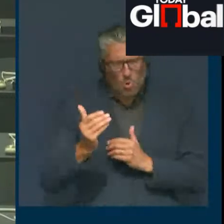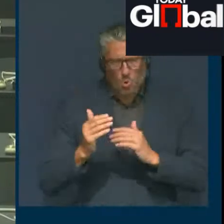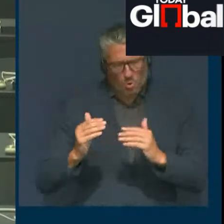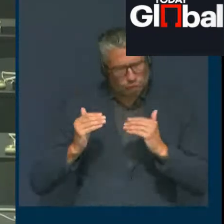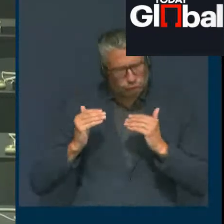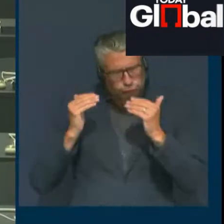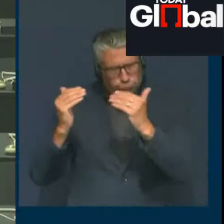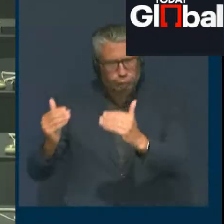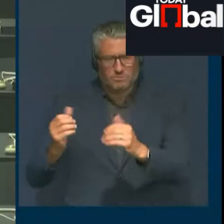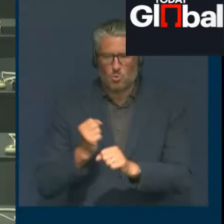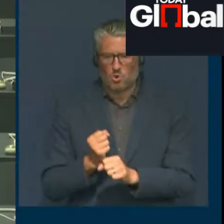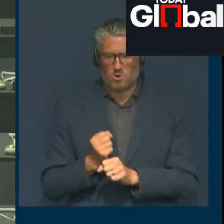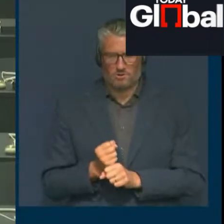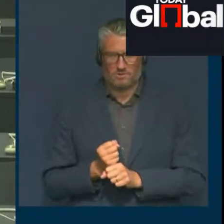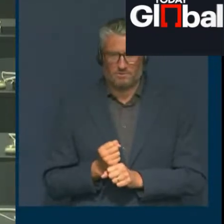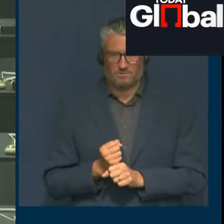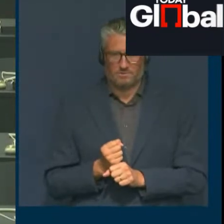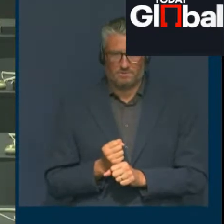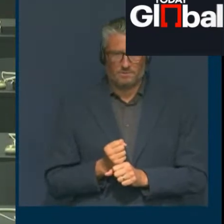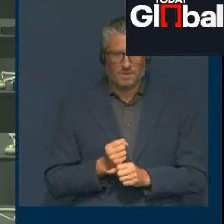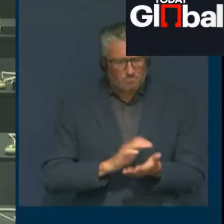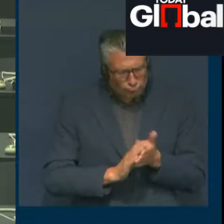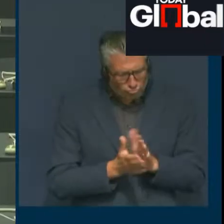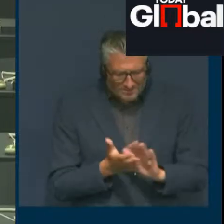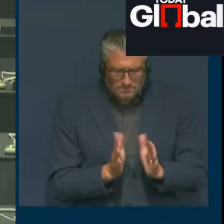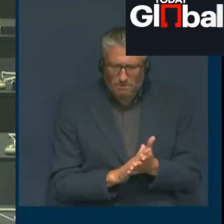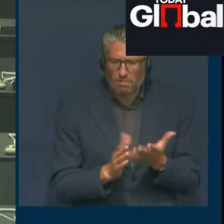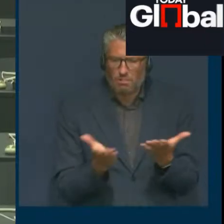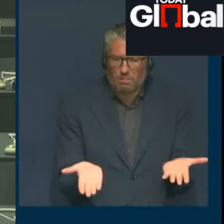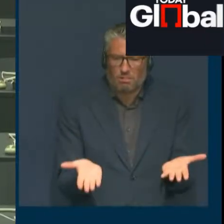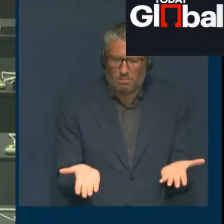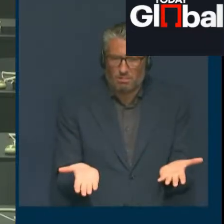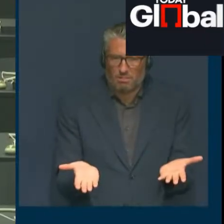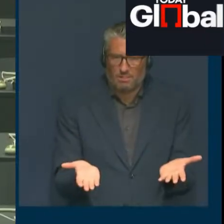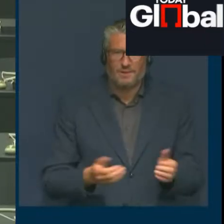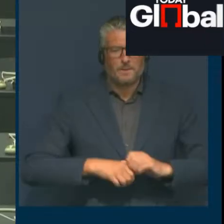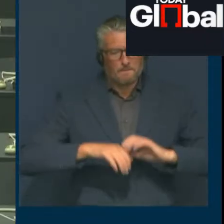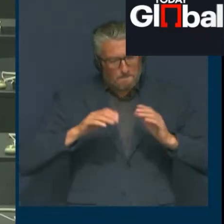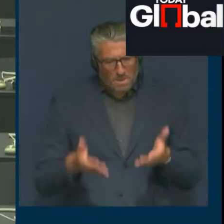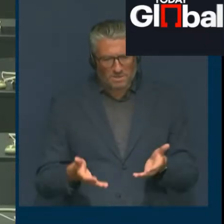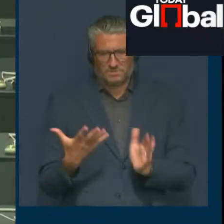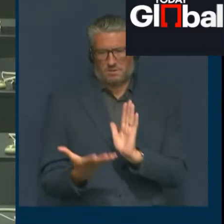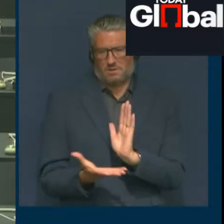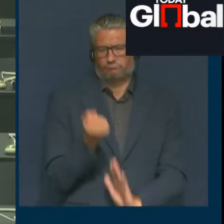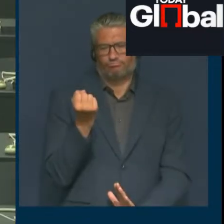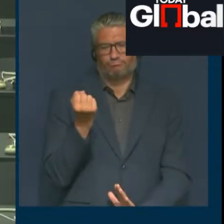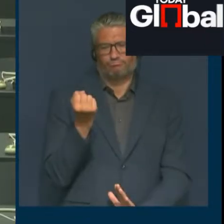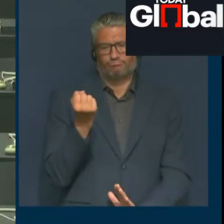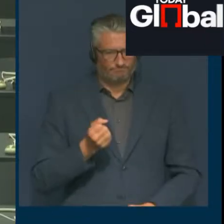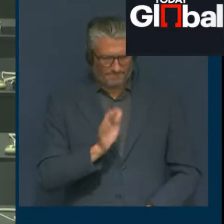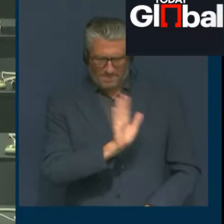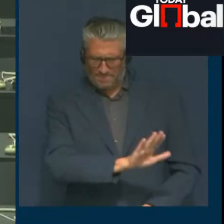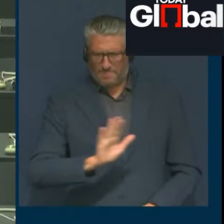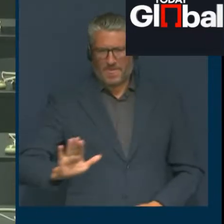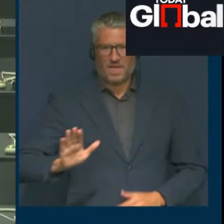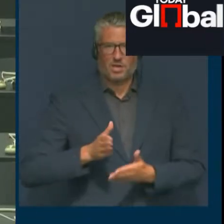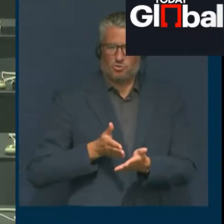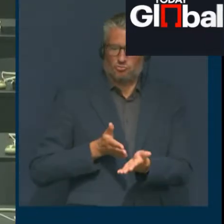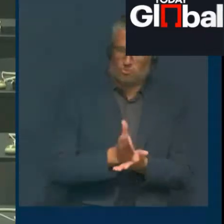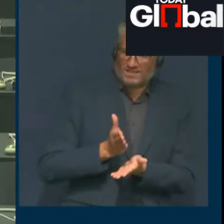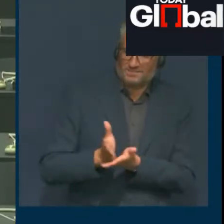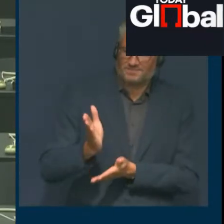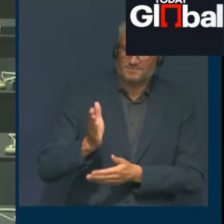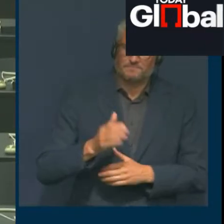the practical and effective realization of rights. And to do so, we will need to publish